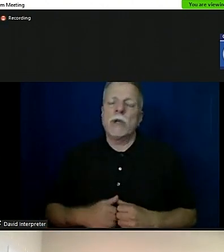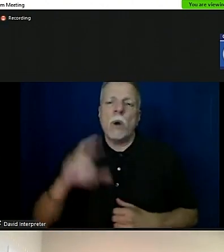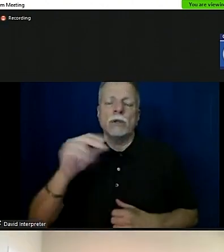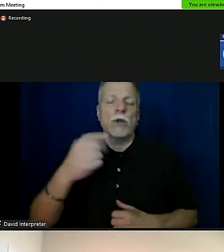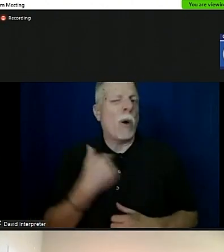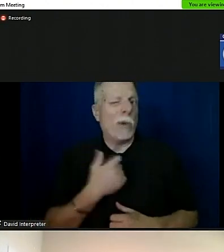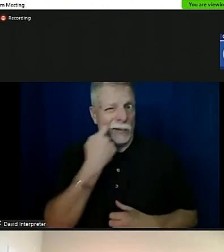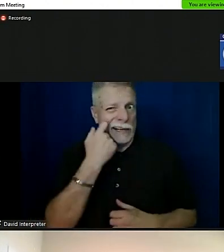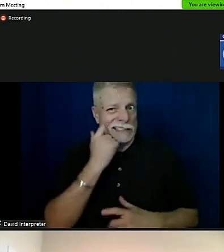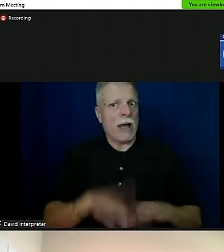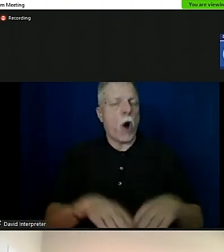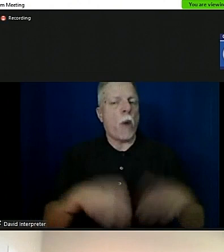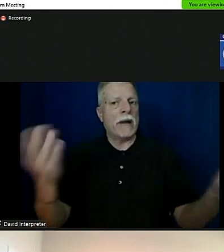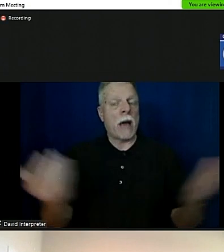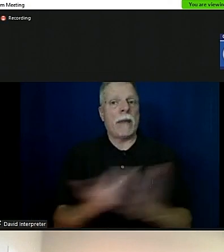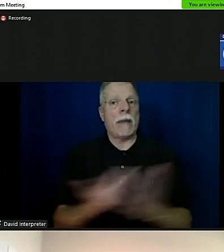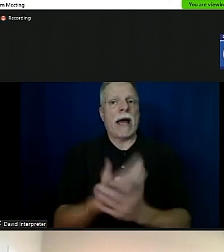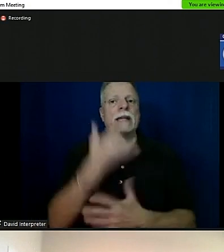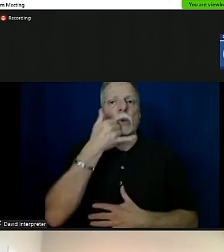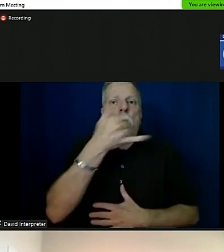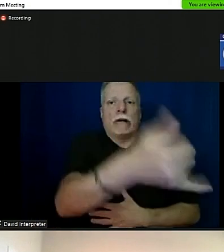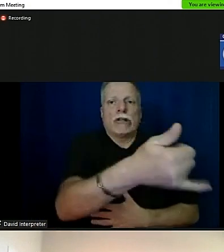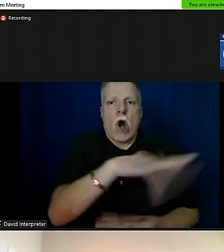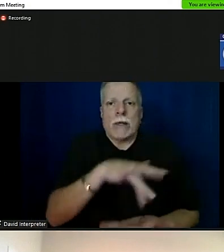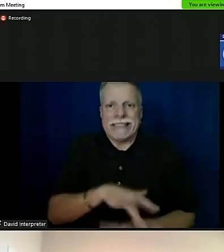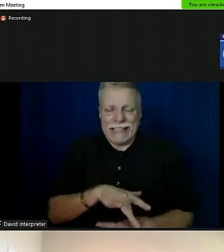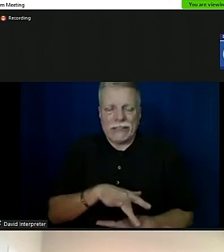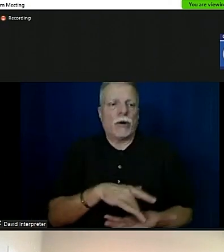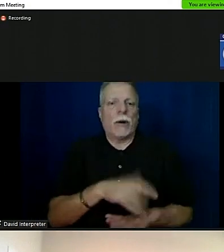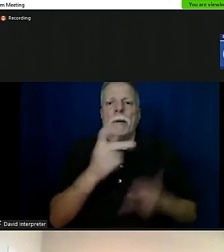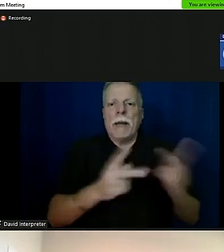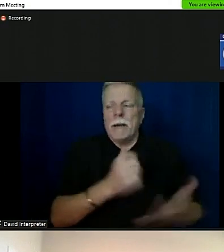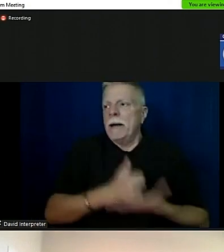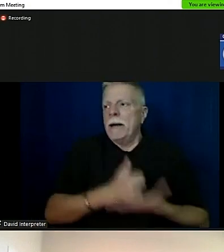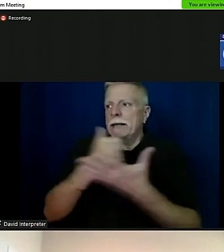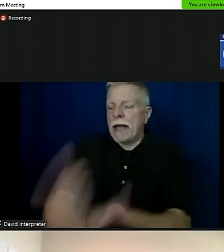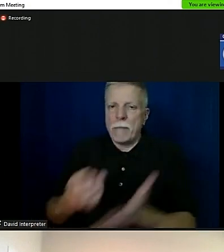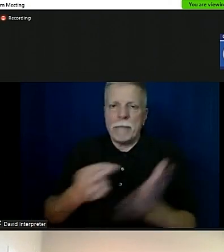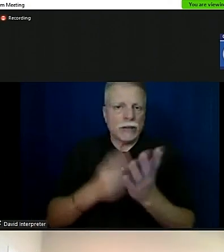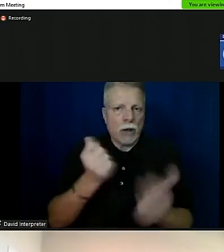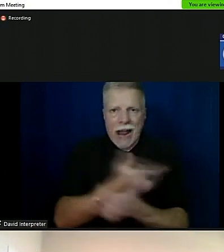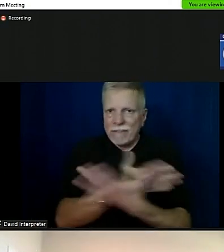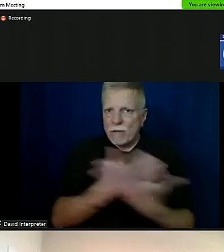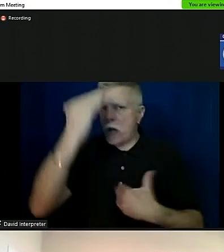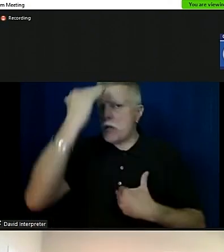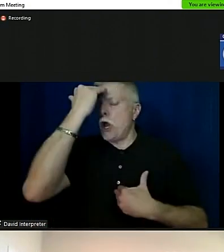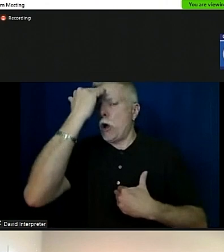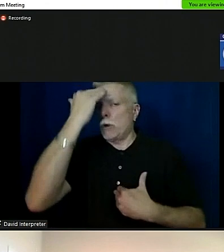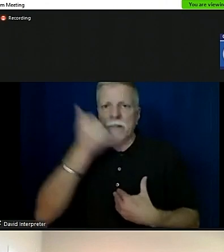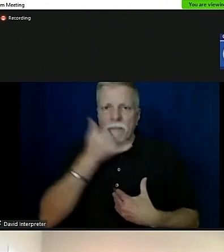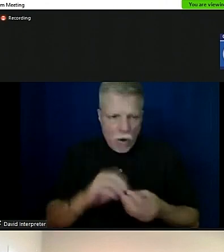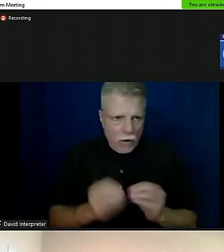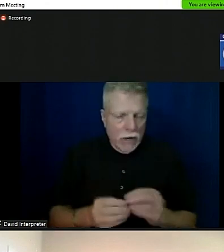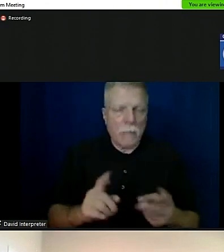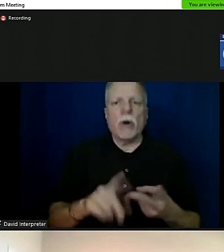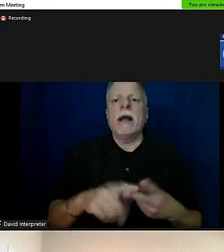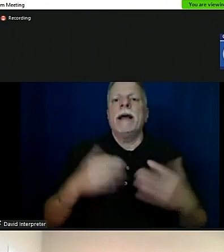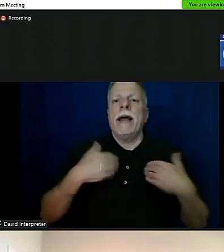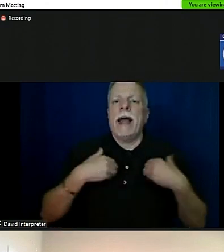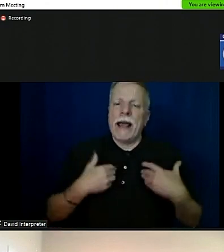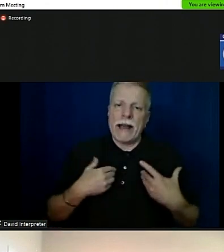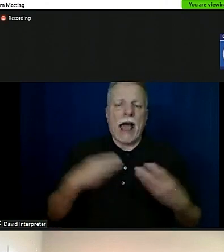are working with all of our providers to make sure that they have phone numbers, that they have web portals that are open. We